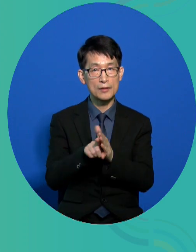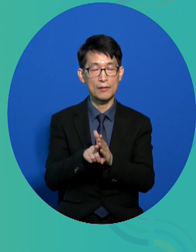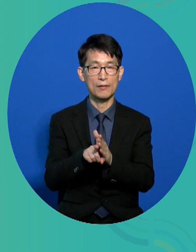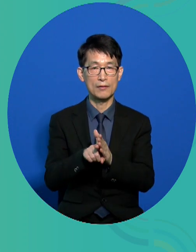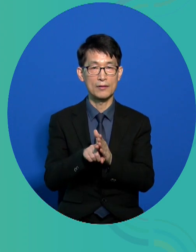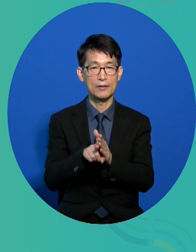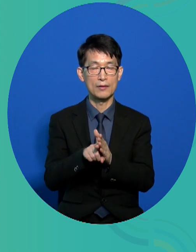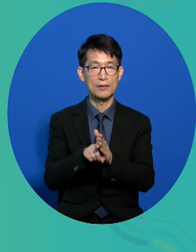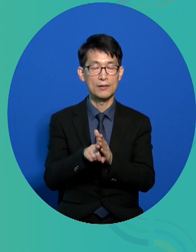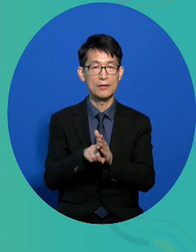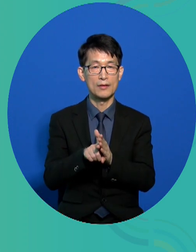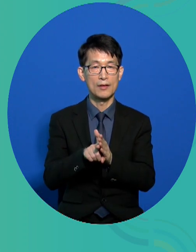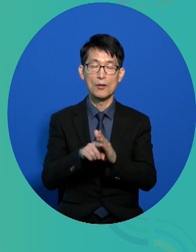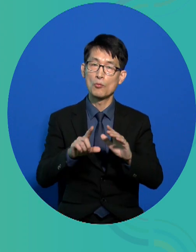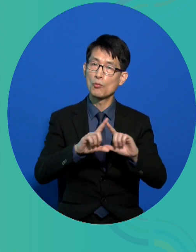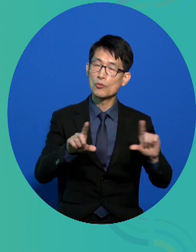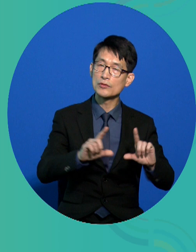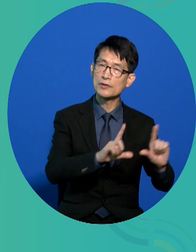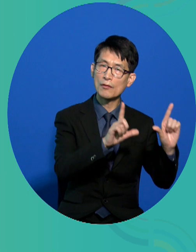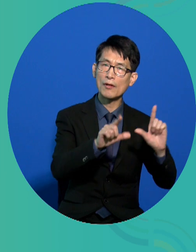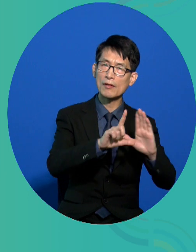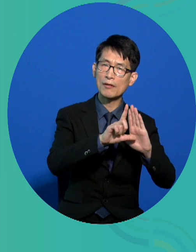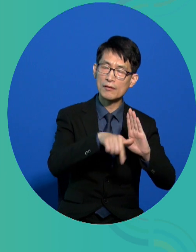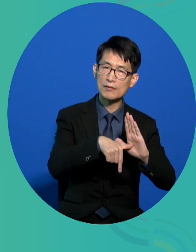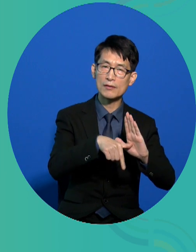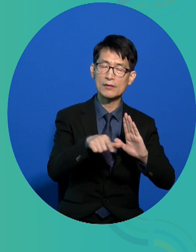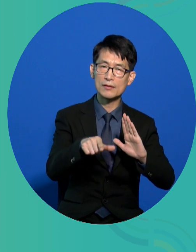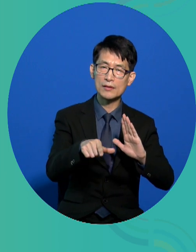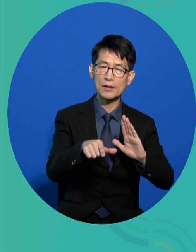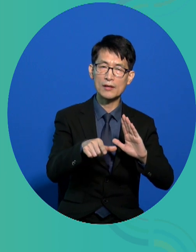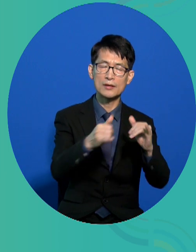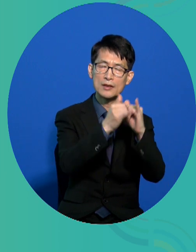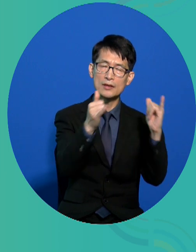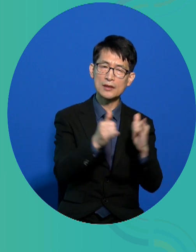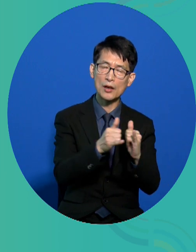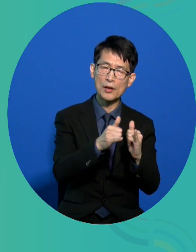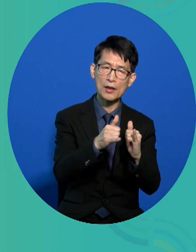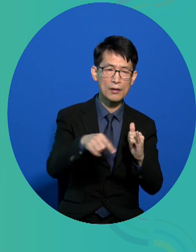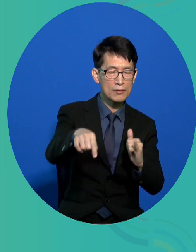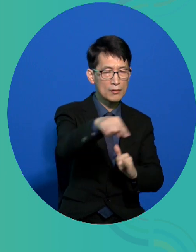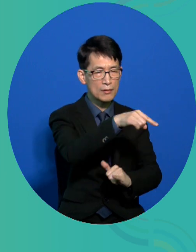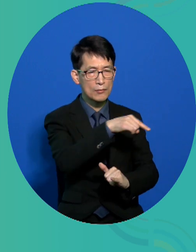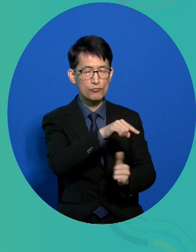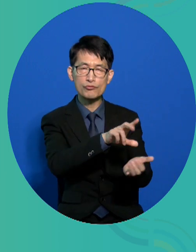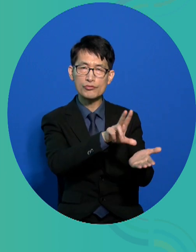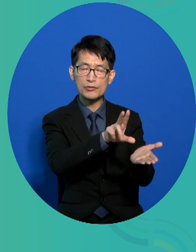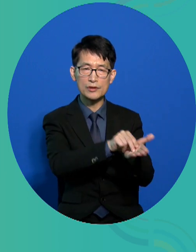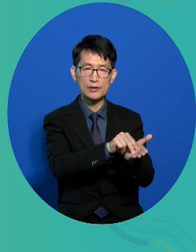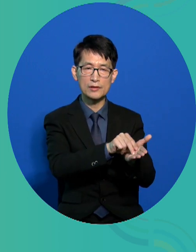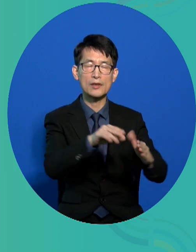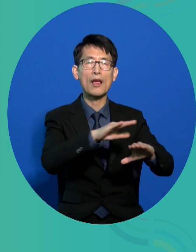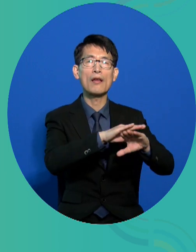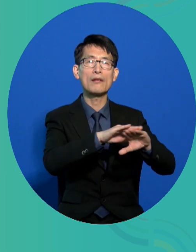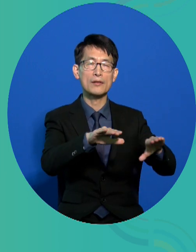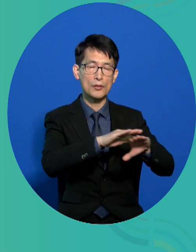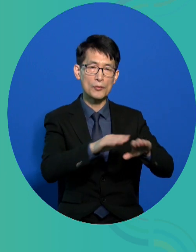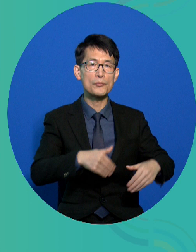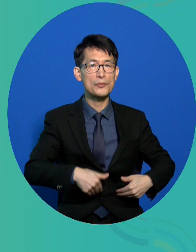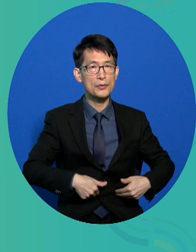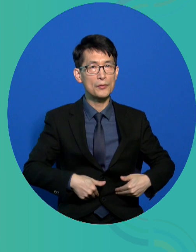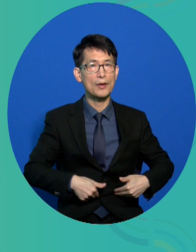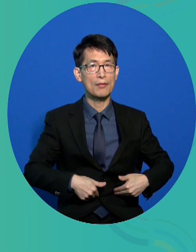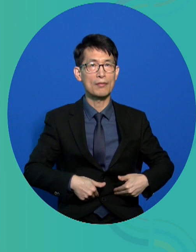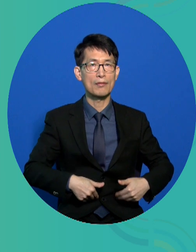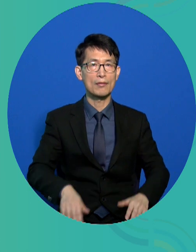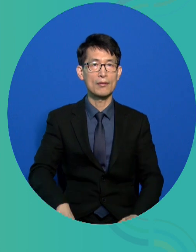of the mobility, but then we were able to identify some issues that should be resolved through